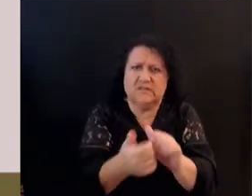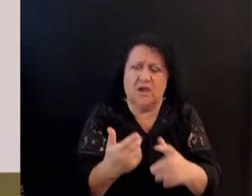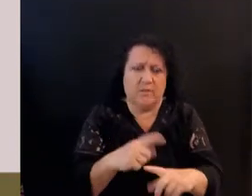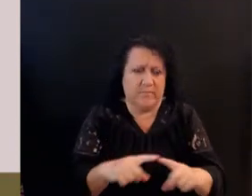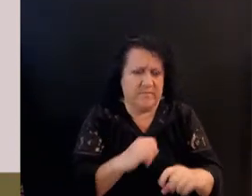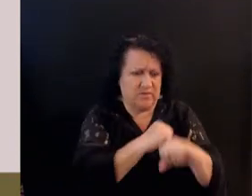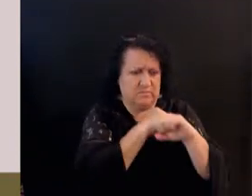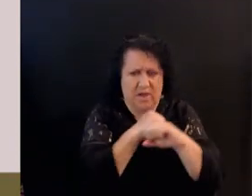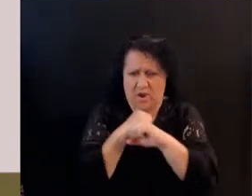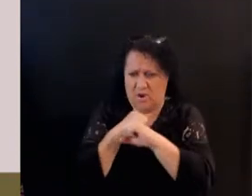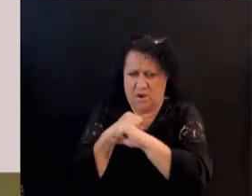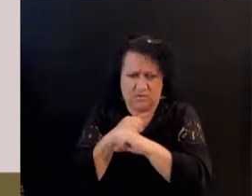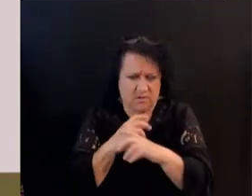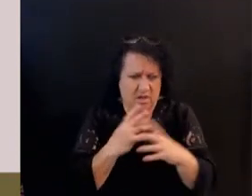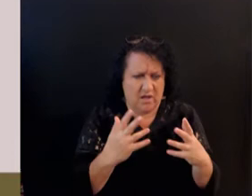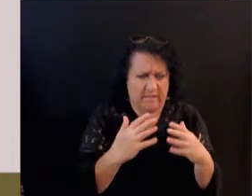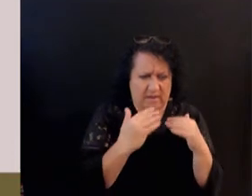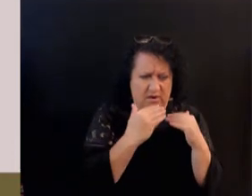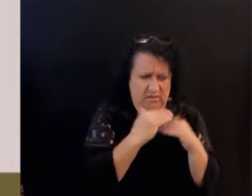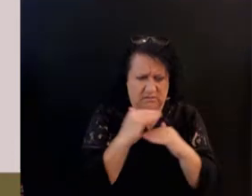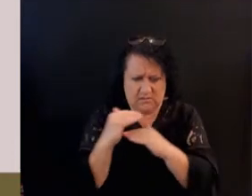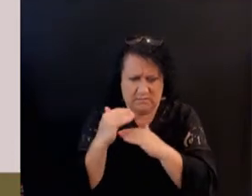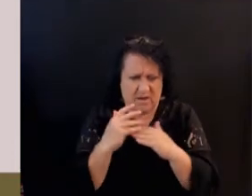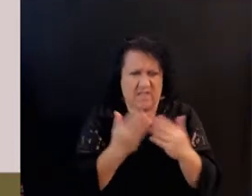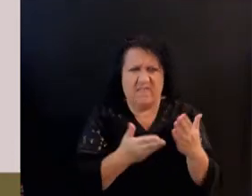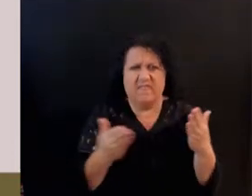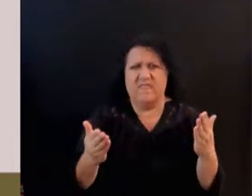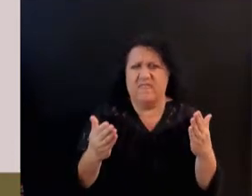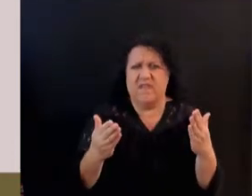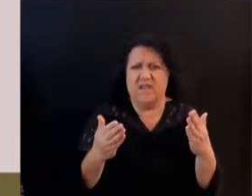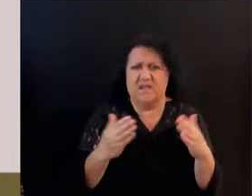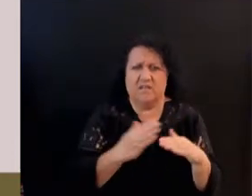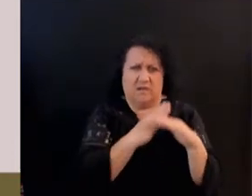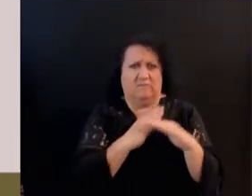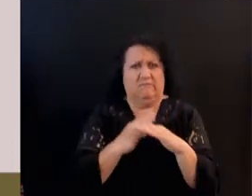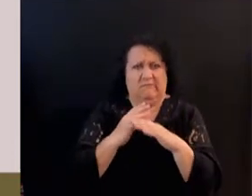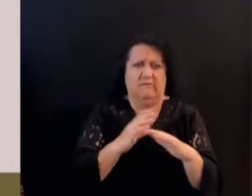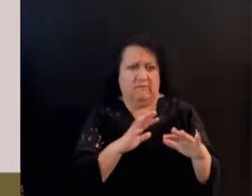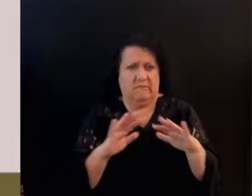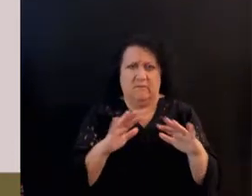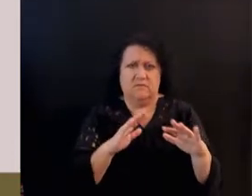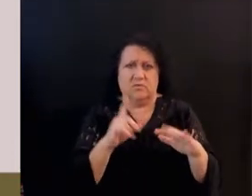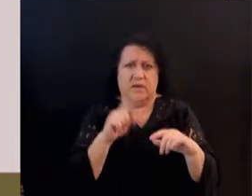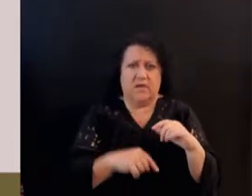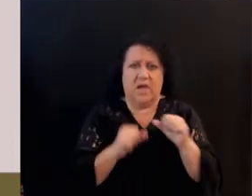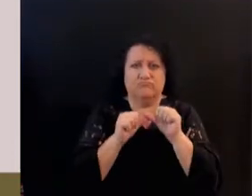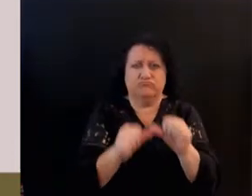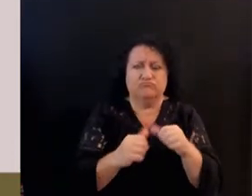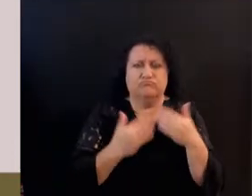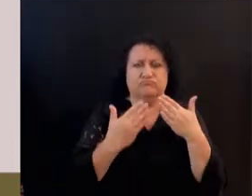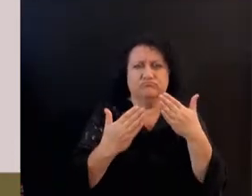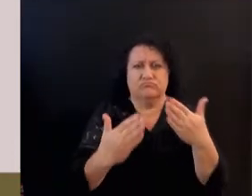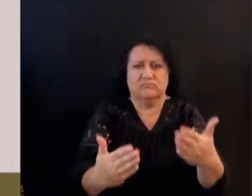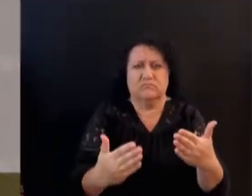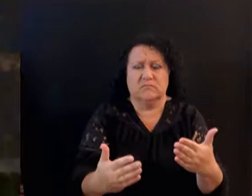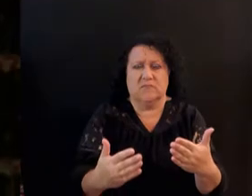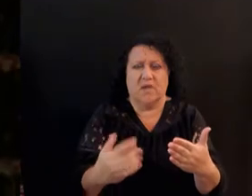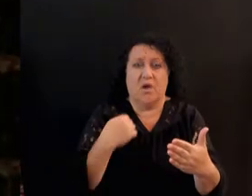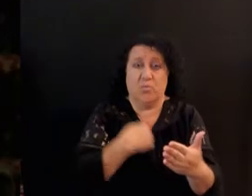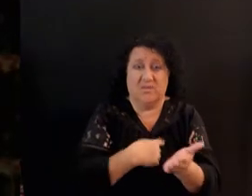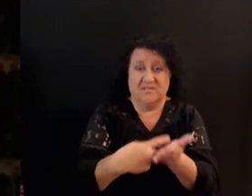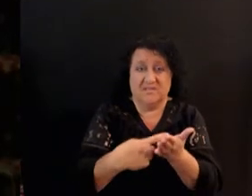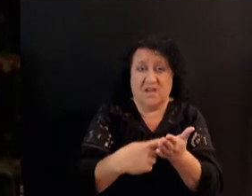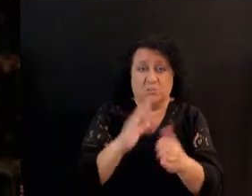there's these things in the way that keep me from doing that. Well, we talked about what happens when our focus is the wrong place. We need to